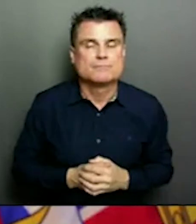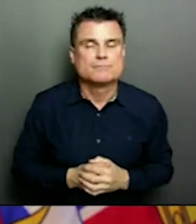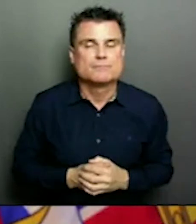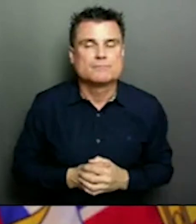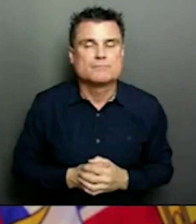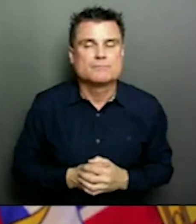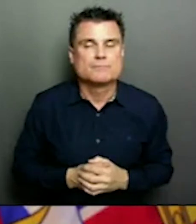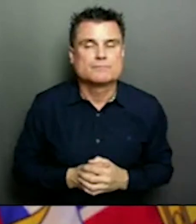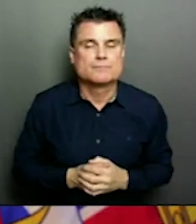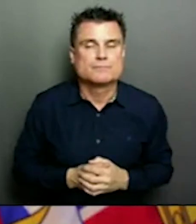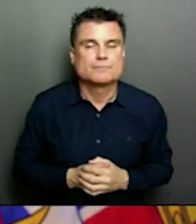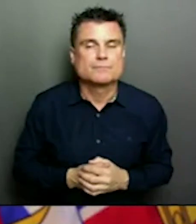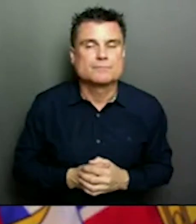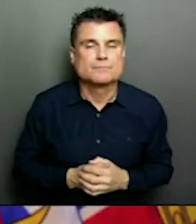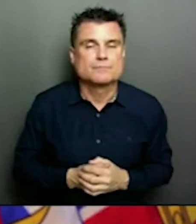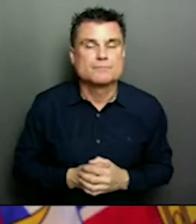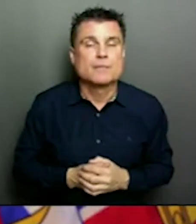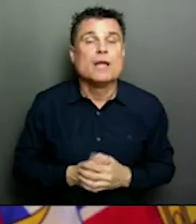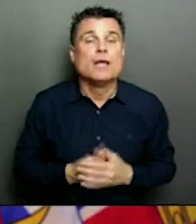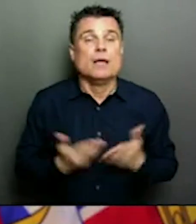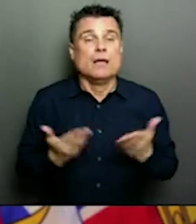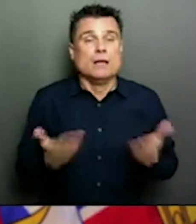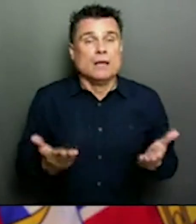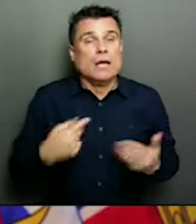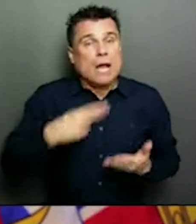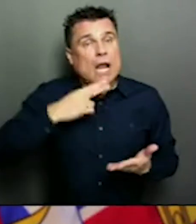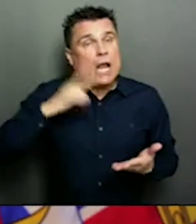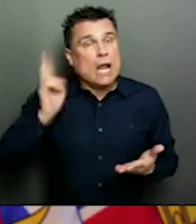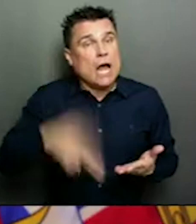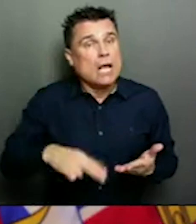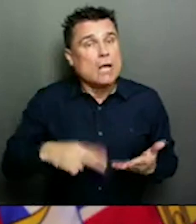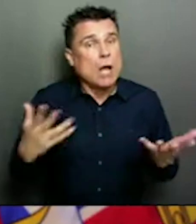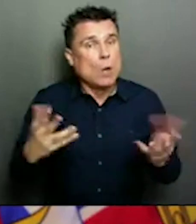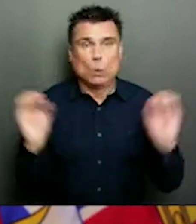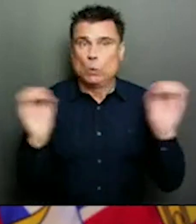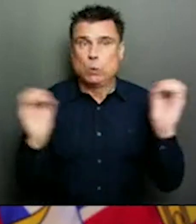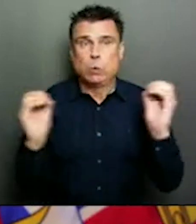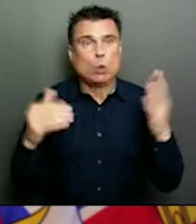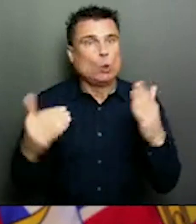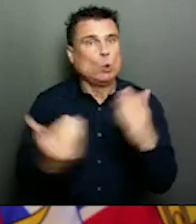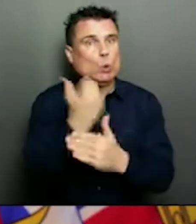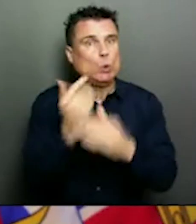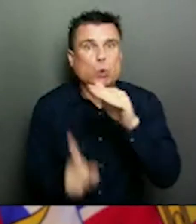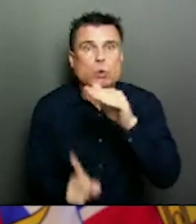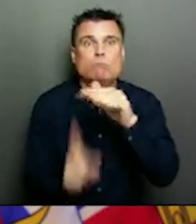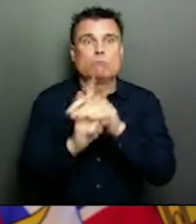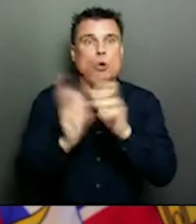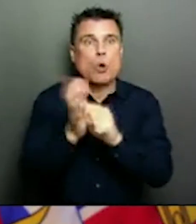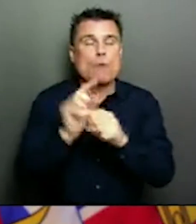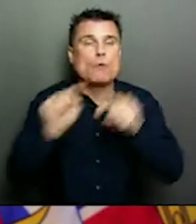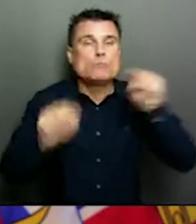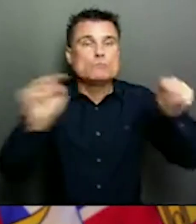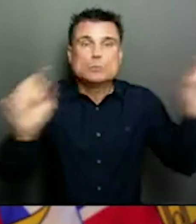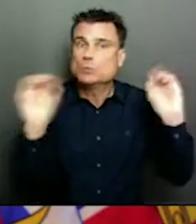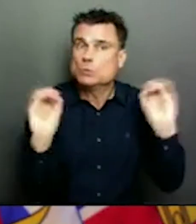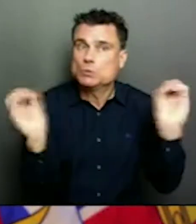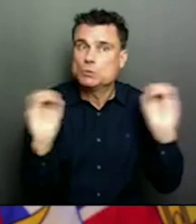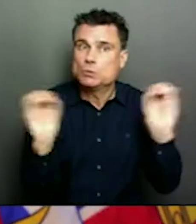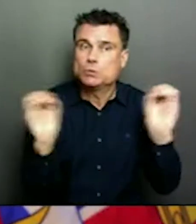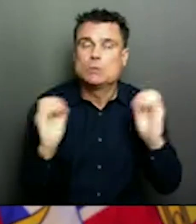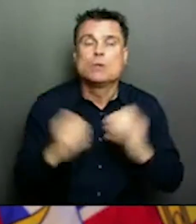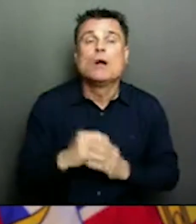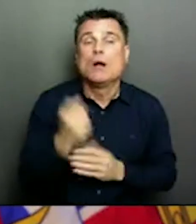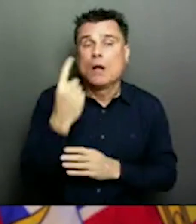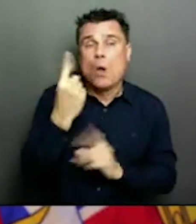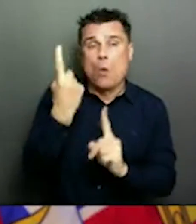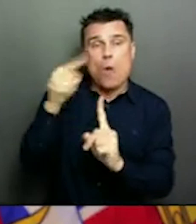Thankfully, we have no new healthcare outbreaks to report today, and the outbreak at one of the acute care units at Burnaby Hospital